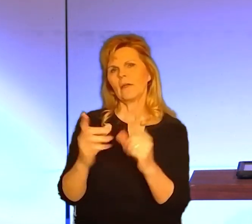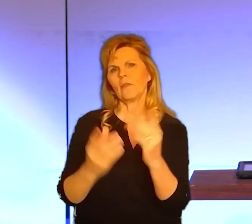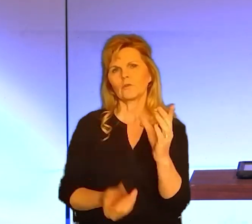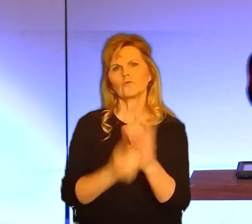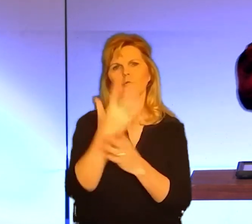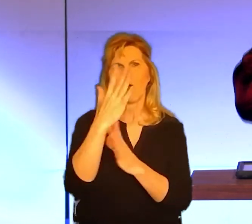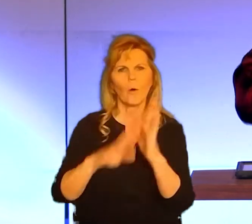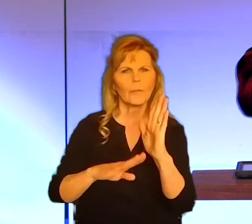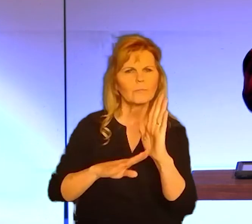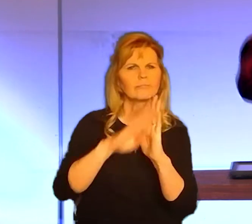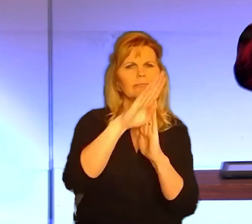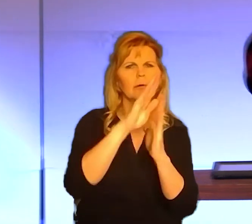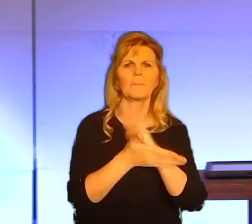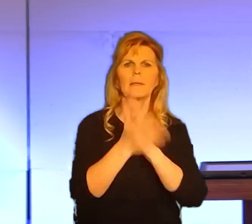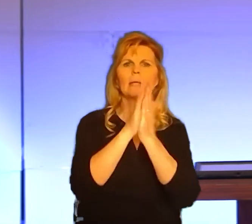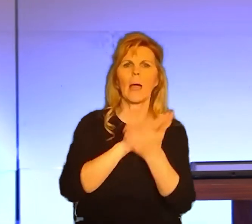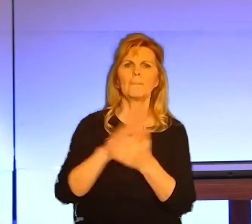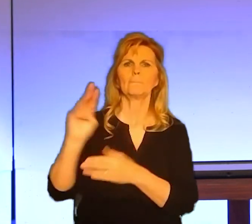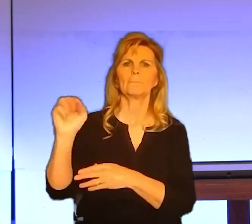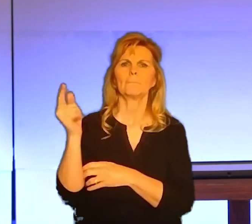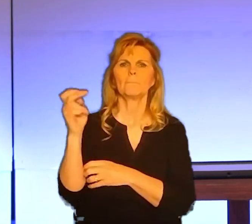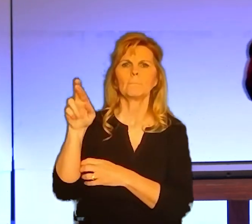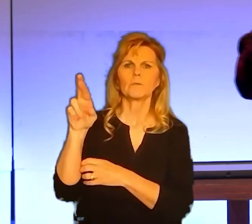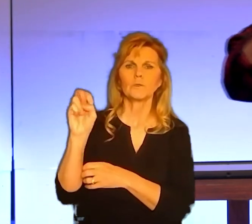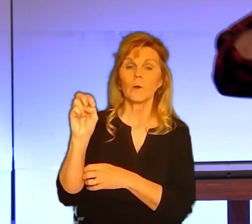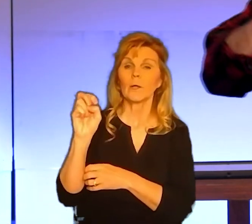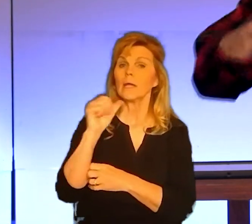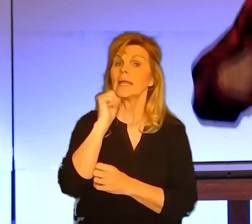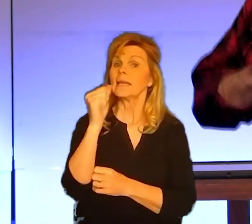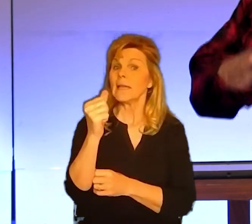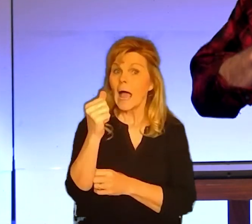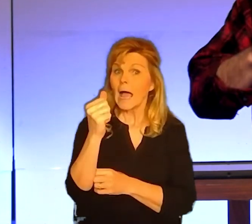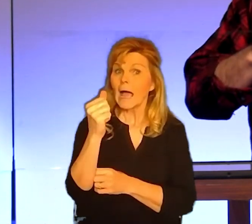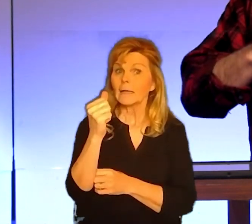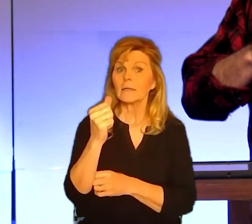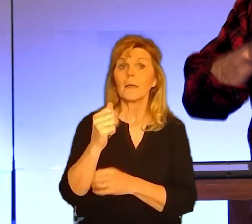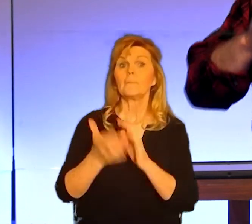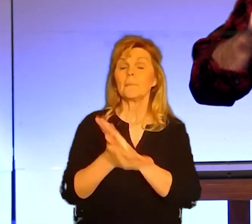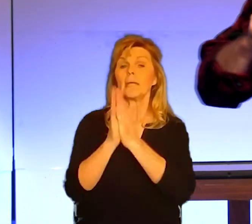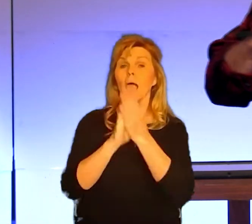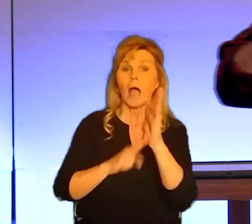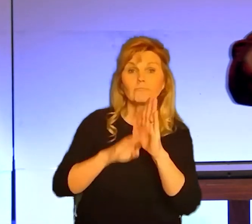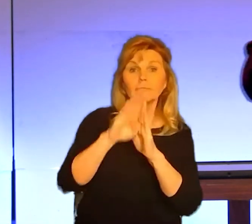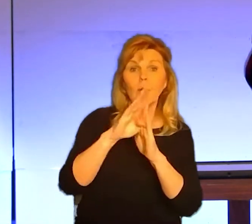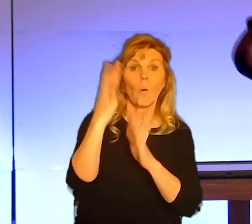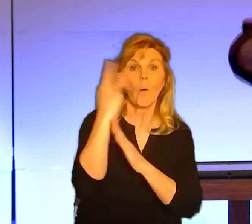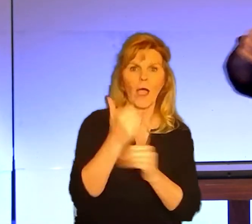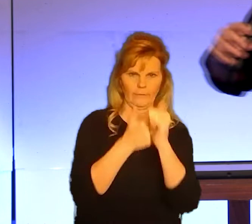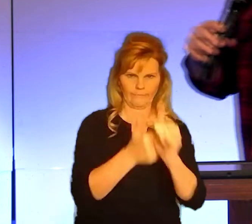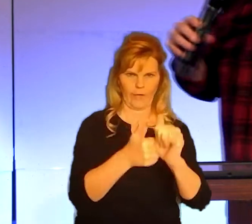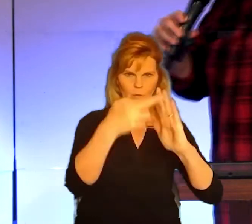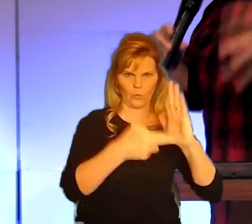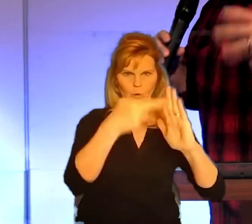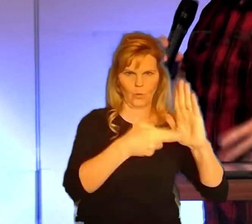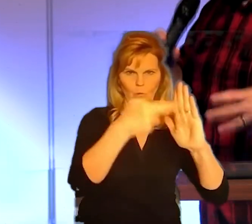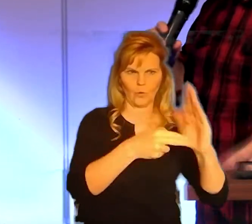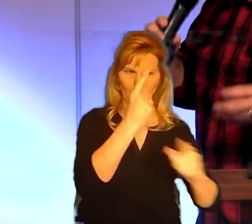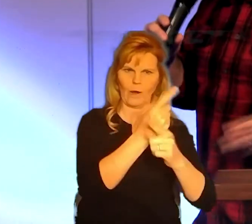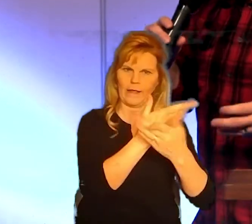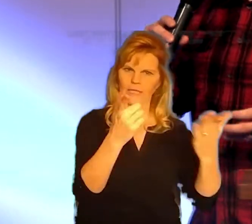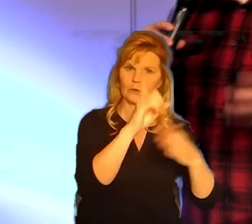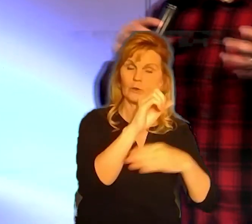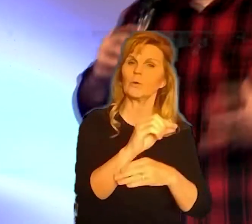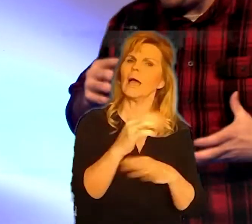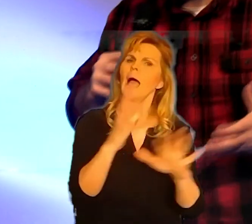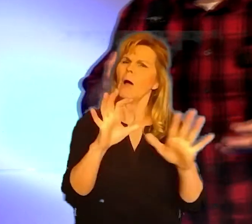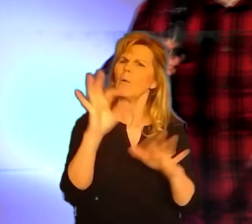growth and this maturity, not just because it's the rules or the right thing to do. And I just want to preach a little